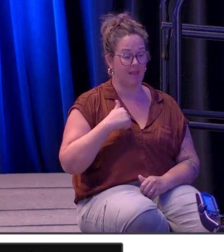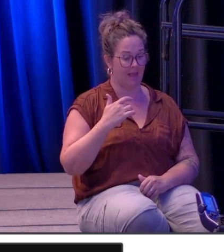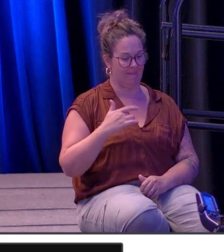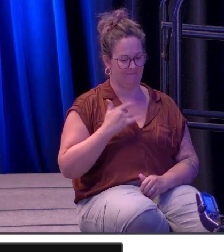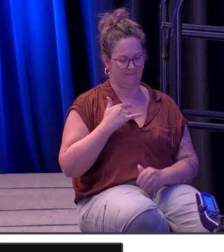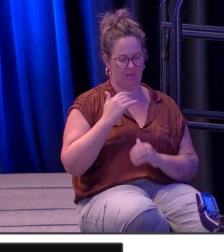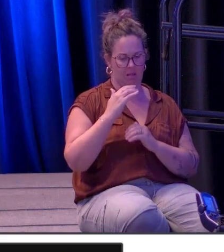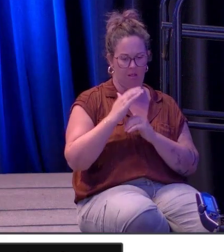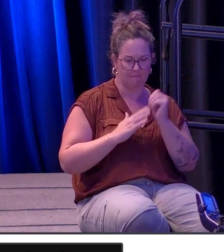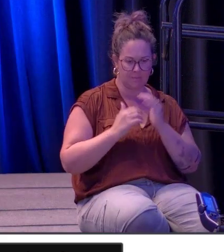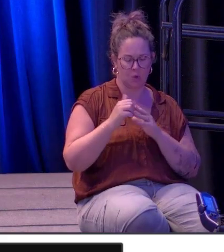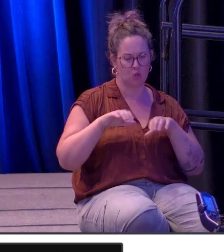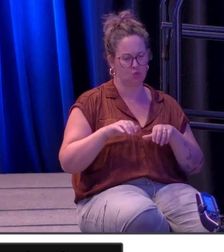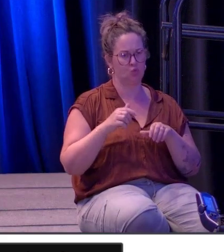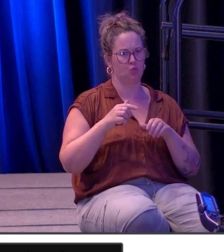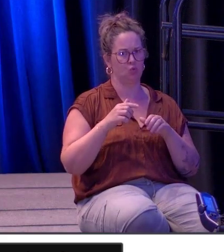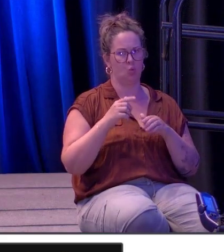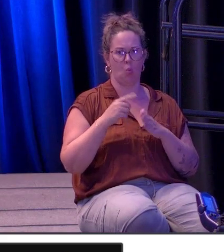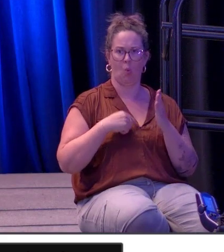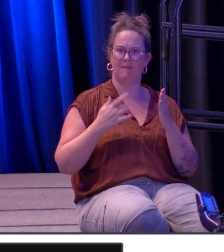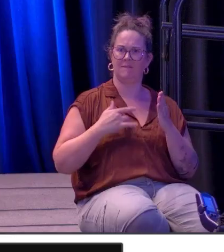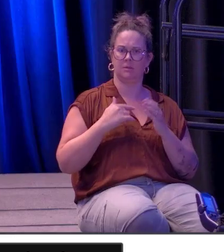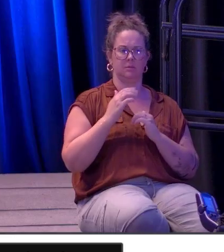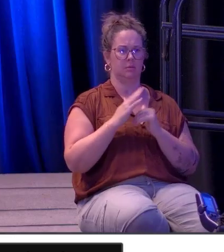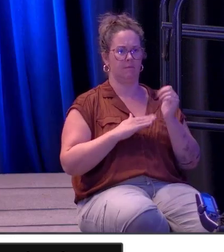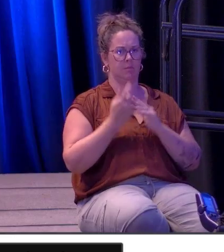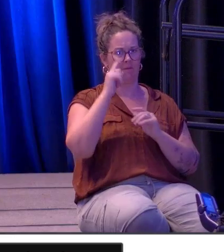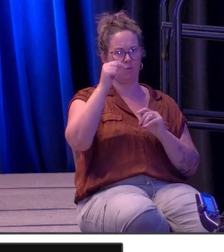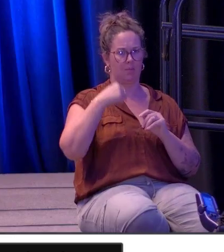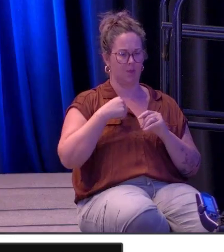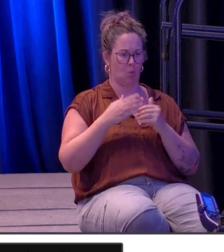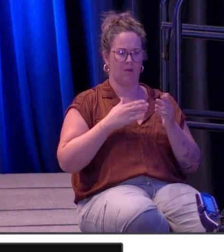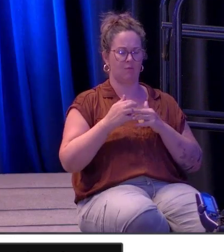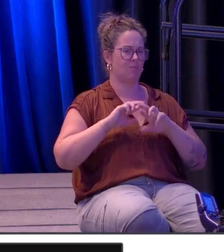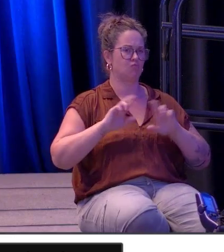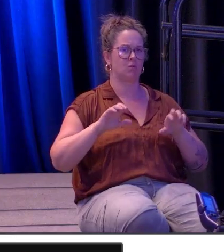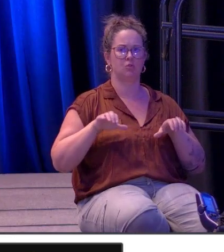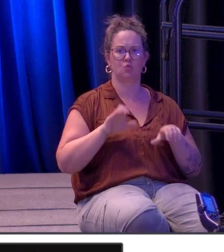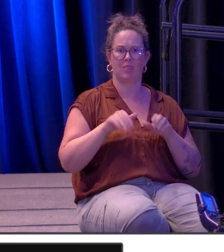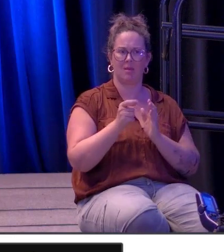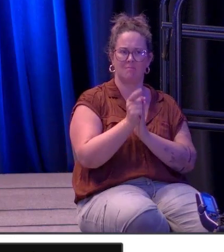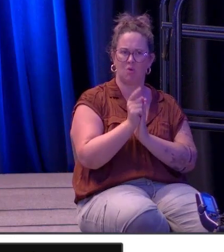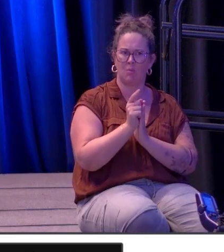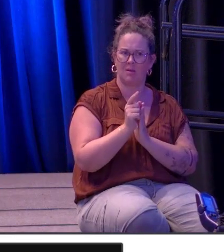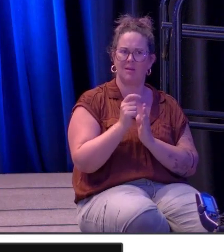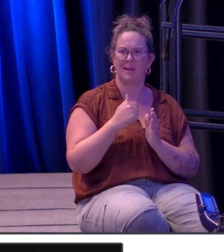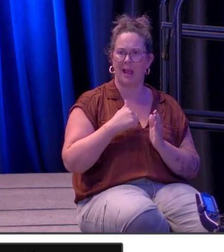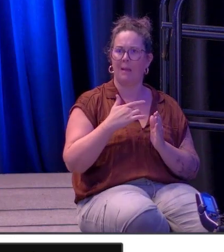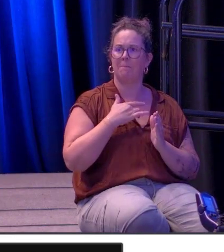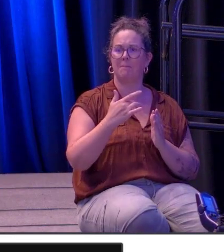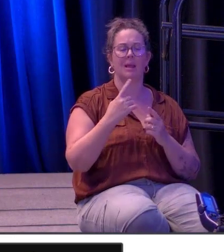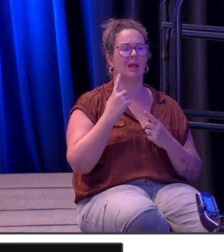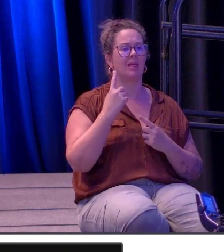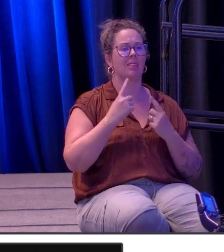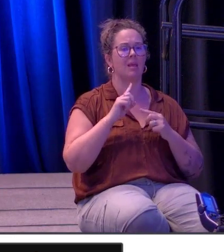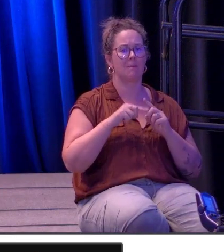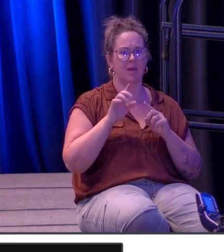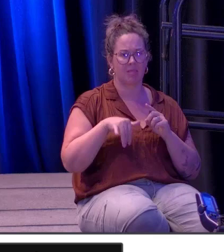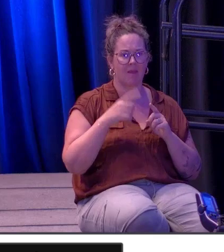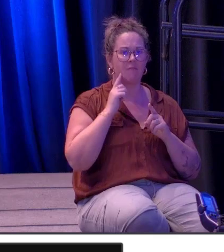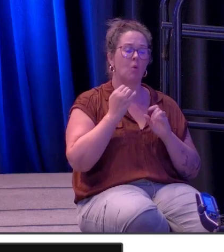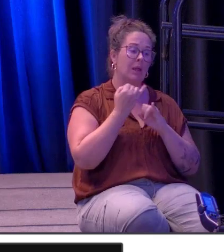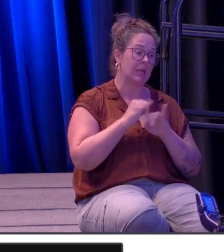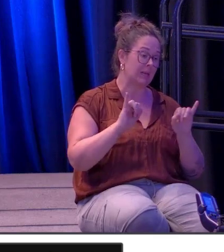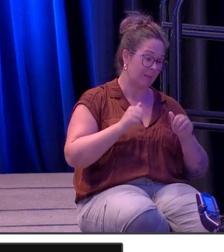you feel like you're ready to do at that moment. So that's something that I think about when it comes to independent living